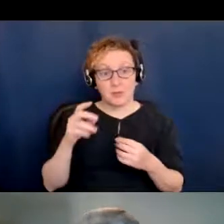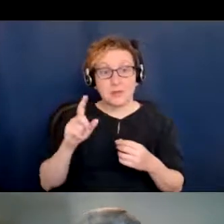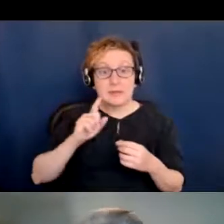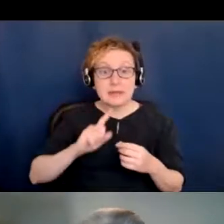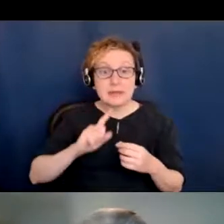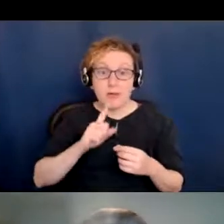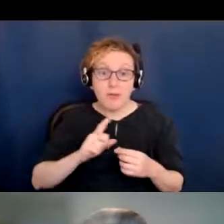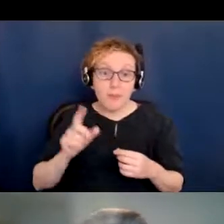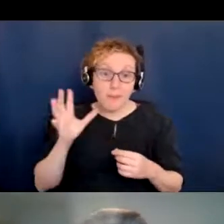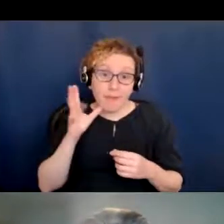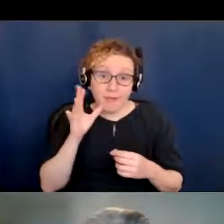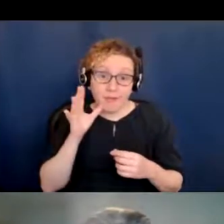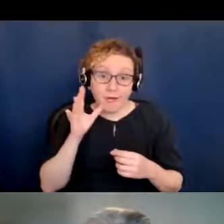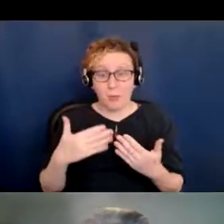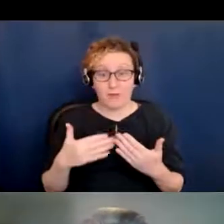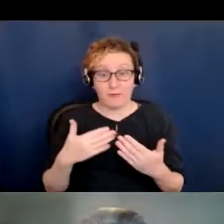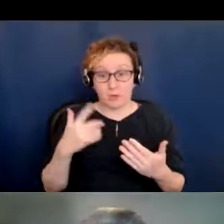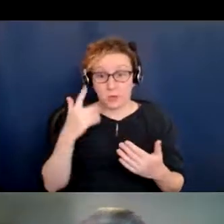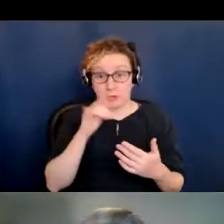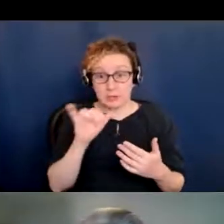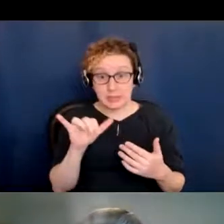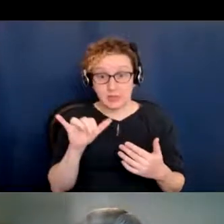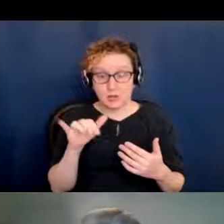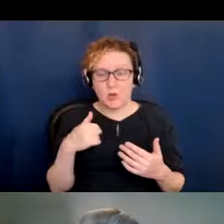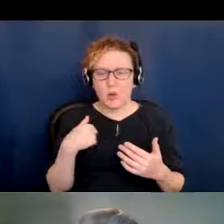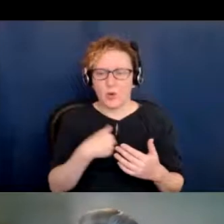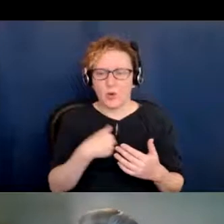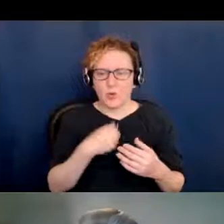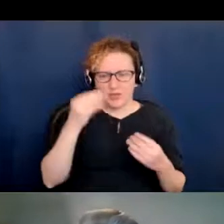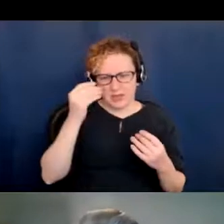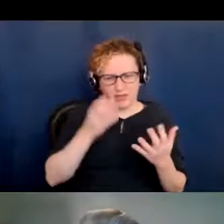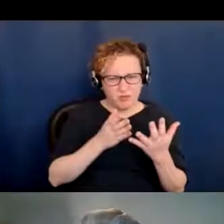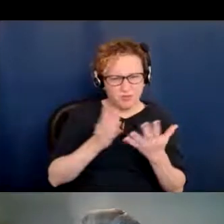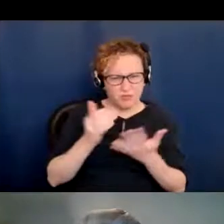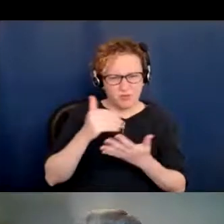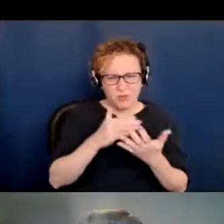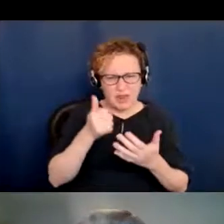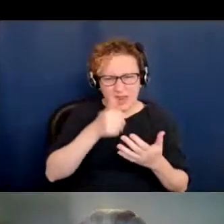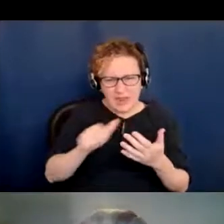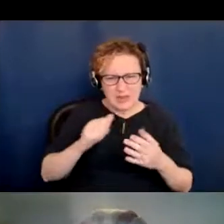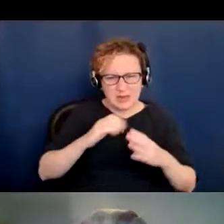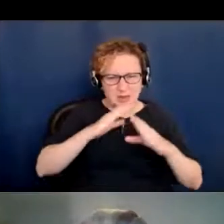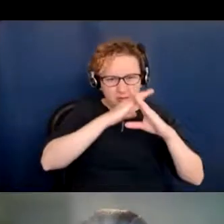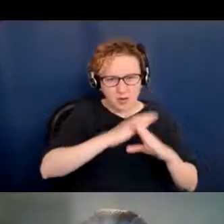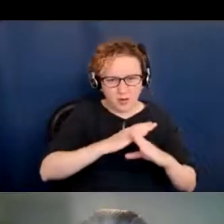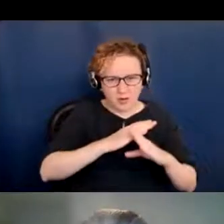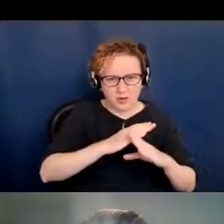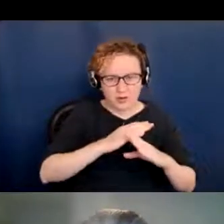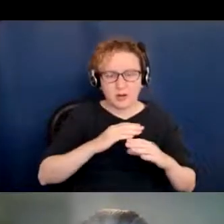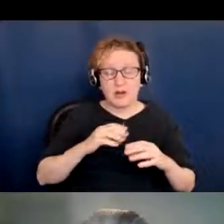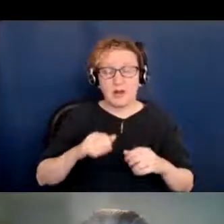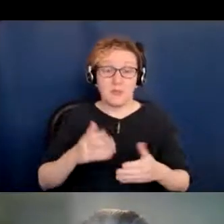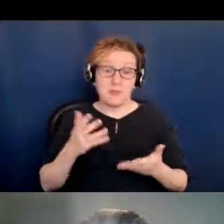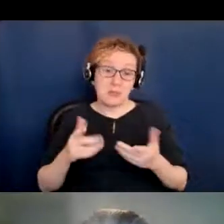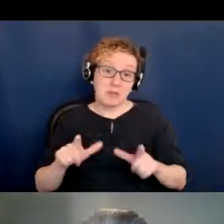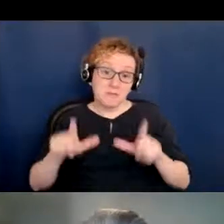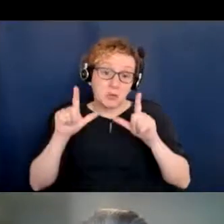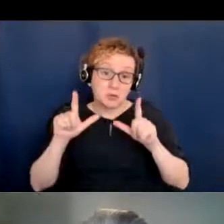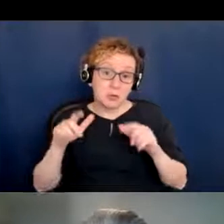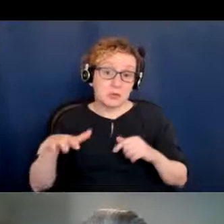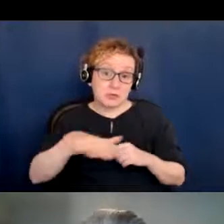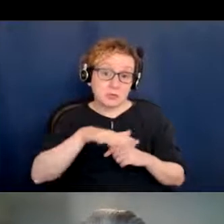you know, whatever that looks like, what we're thinking through all of those barriers that could exist and how virtual spaces can help us